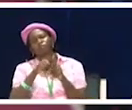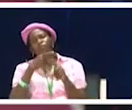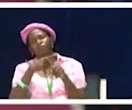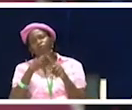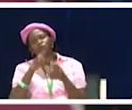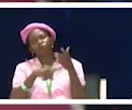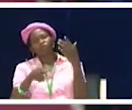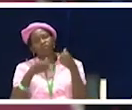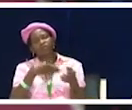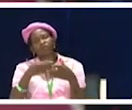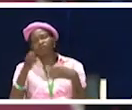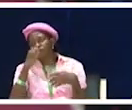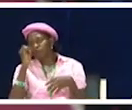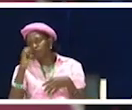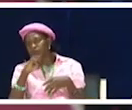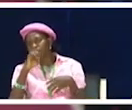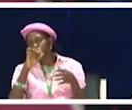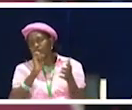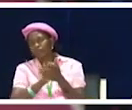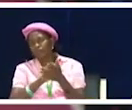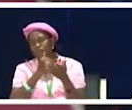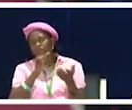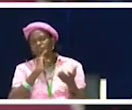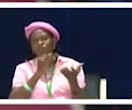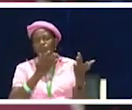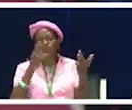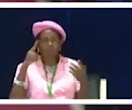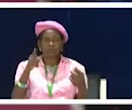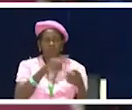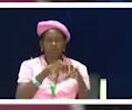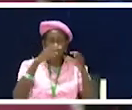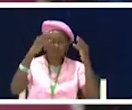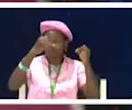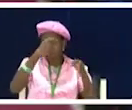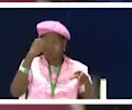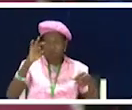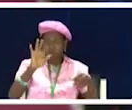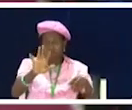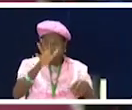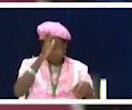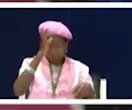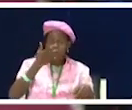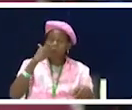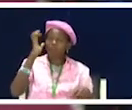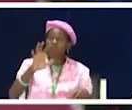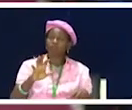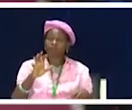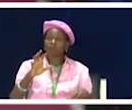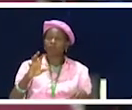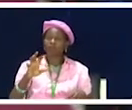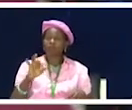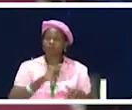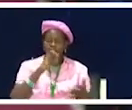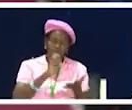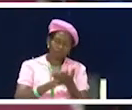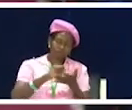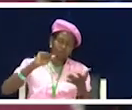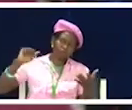Whatever evil that might be waiting for you in the future because of your father's curse, I